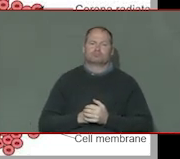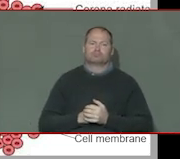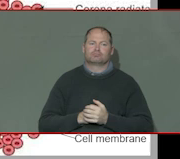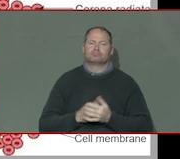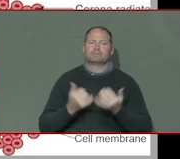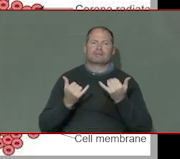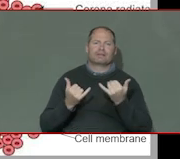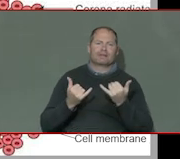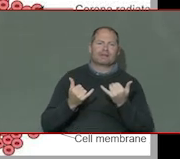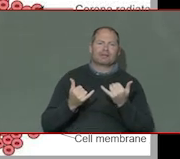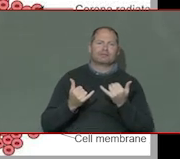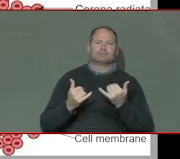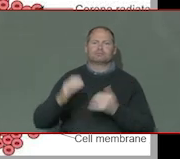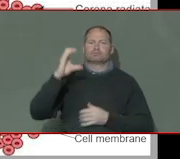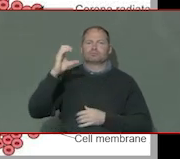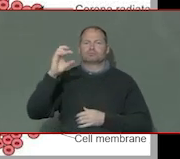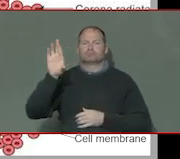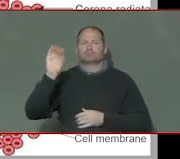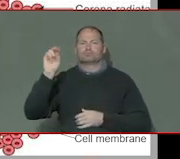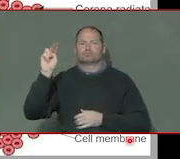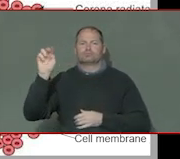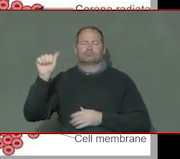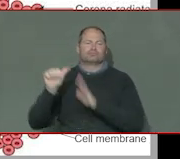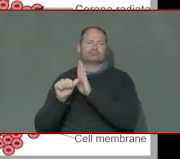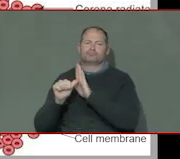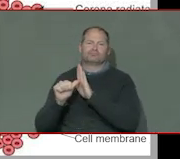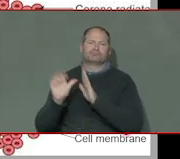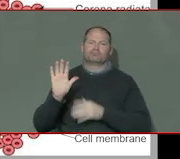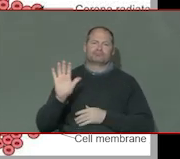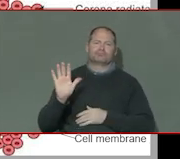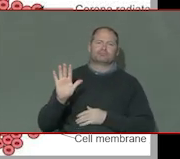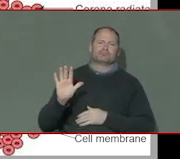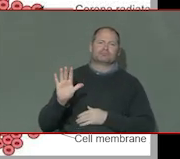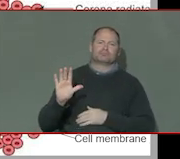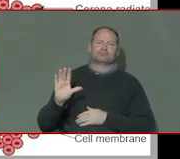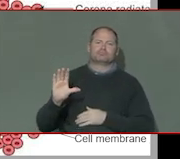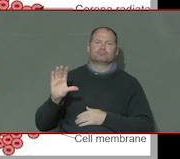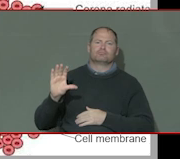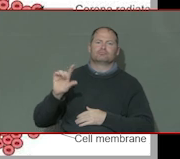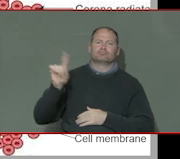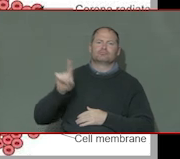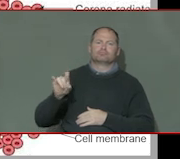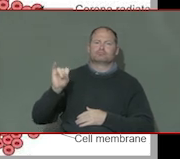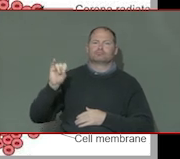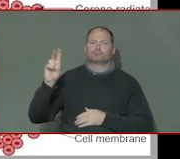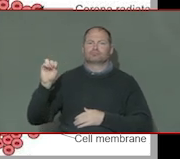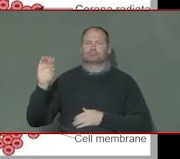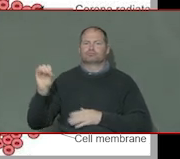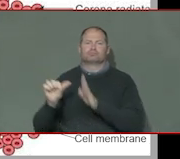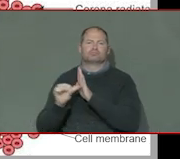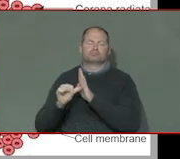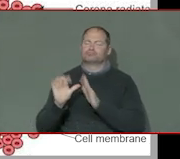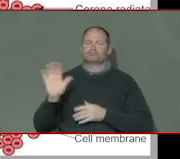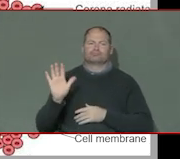the corona radiata is not important anymore, and this zona pellucida is also not important. It's just